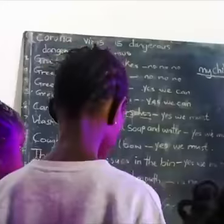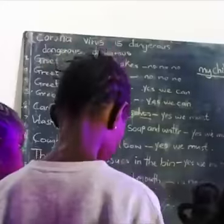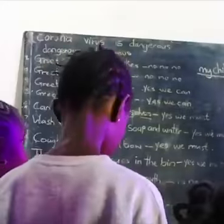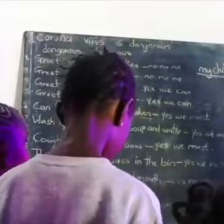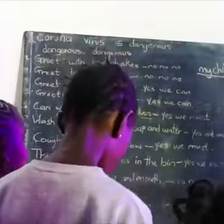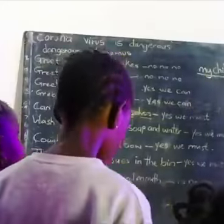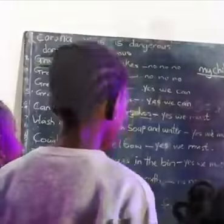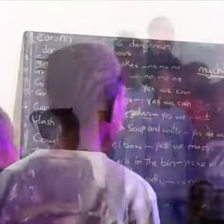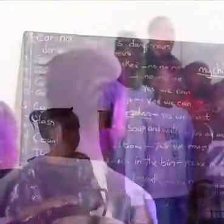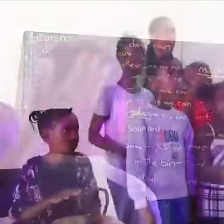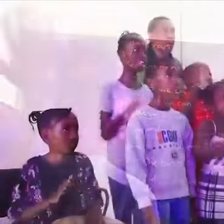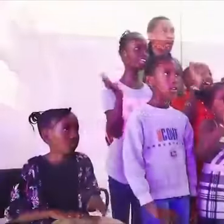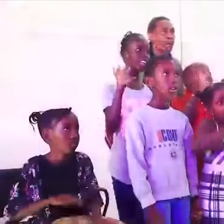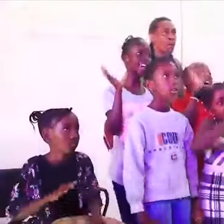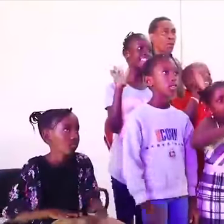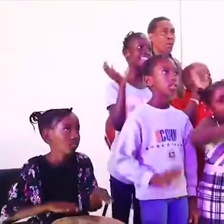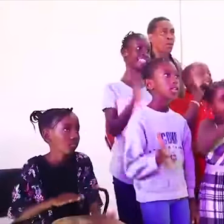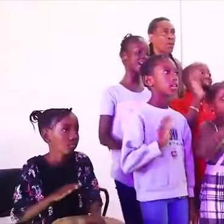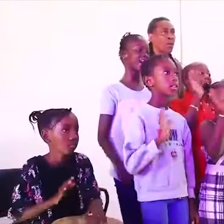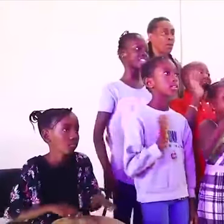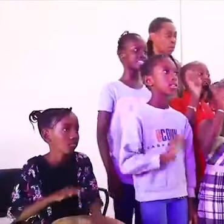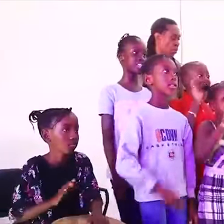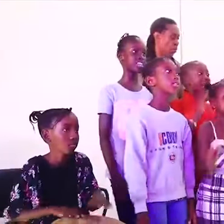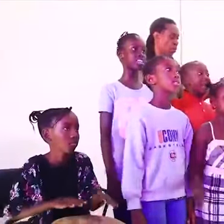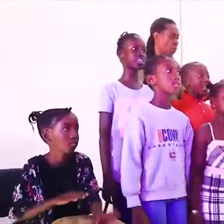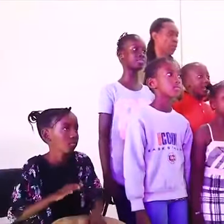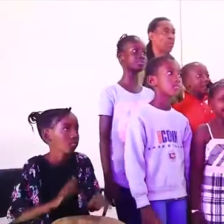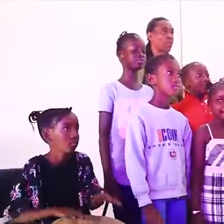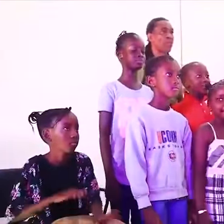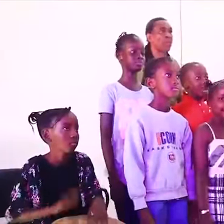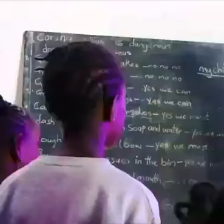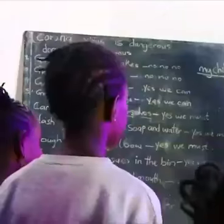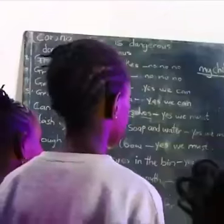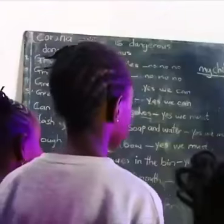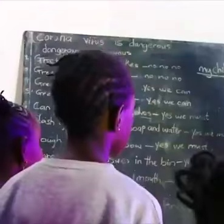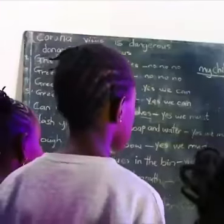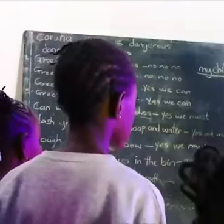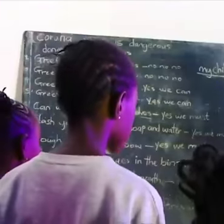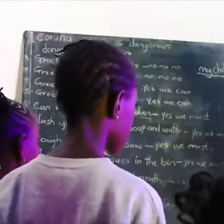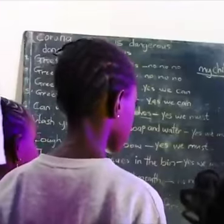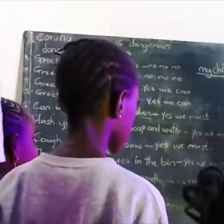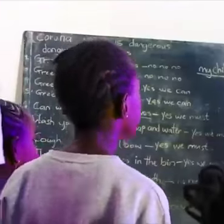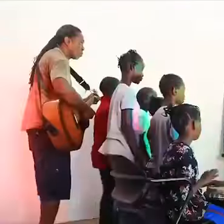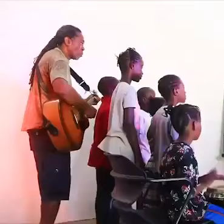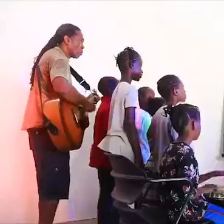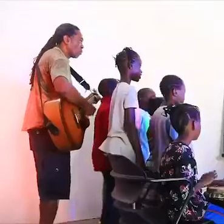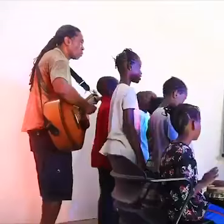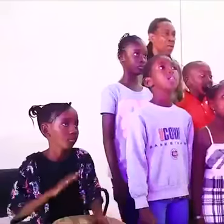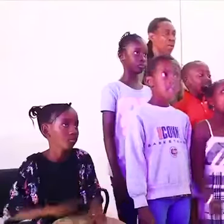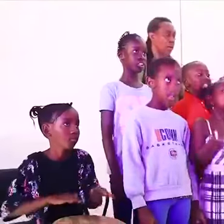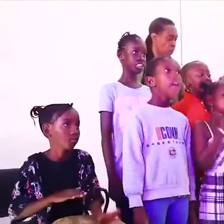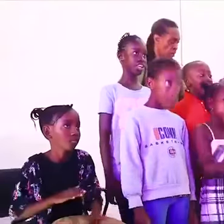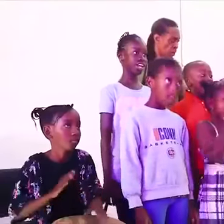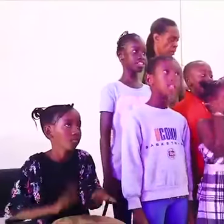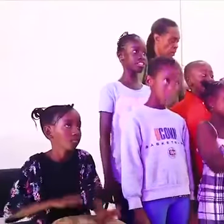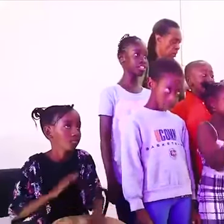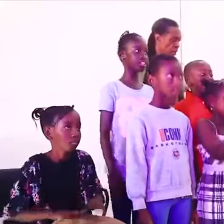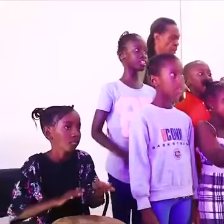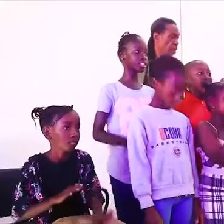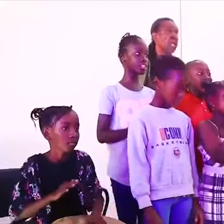1025. Hello, children. Hello, Auntie Elsie. Is coronavirus really dangerous? Yes, it